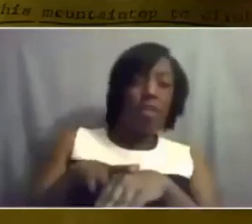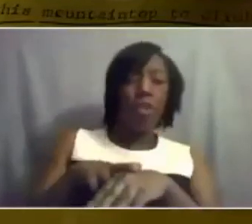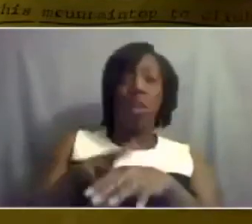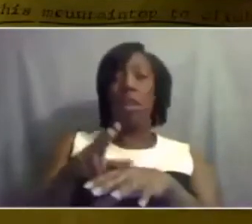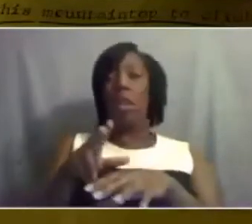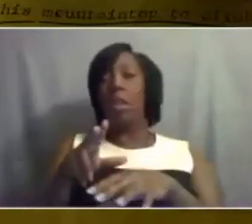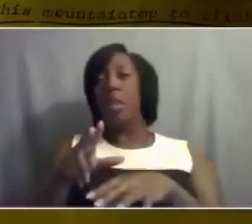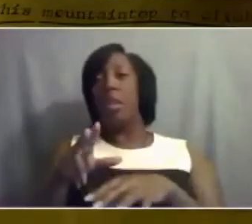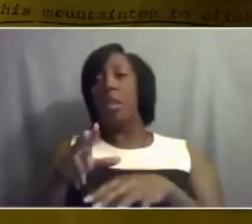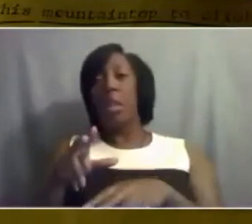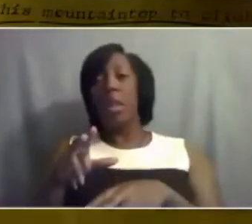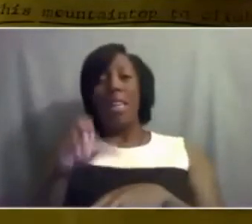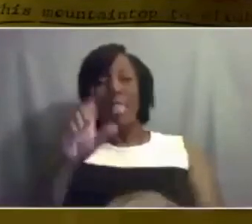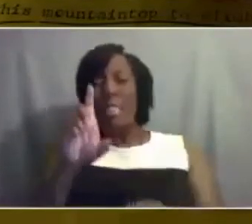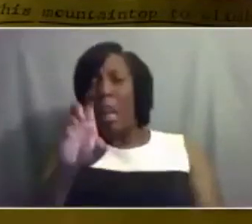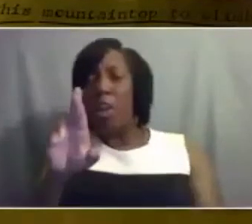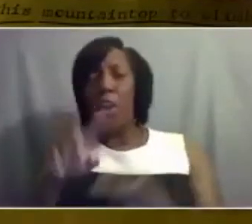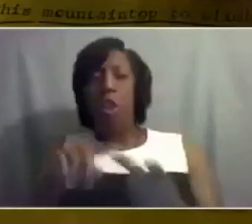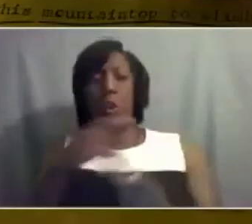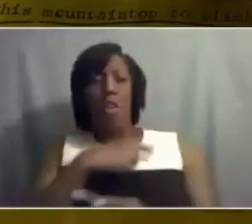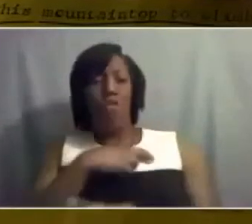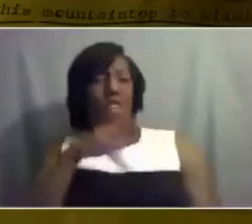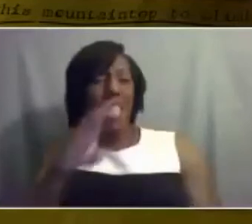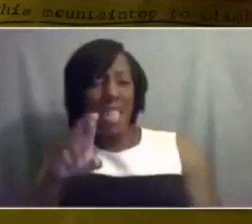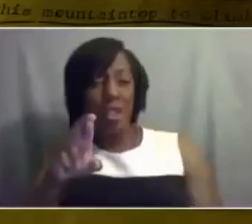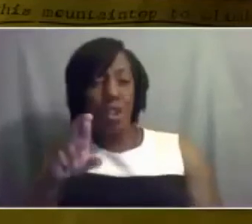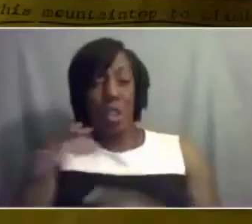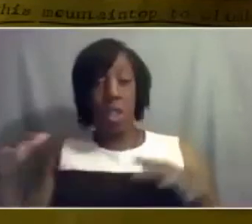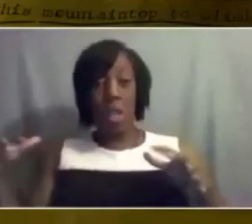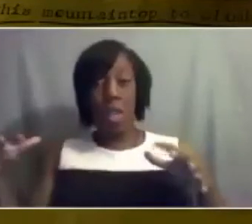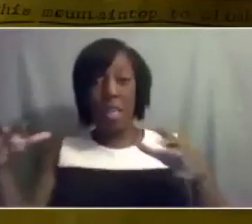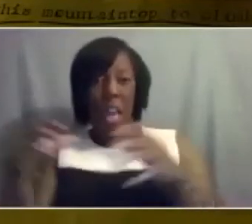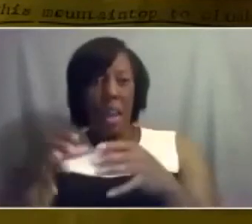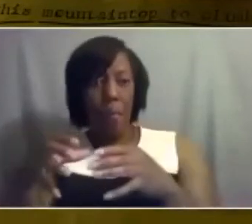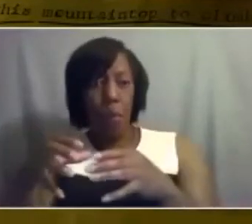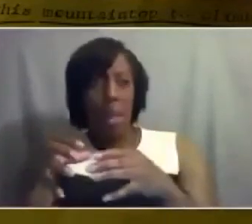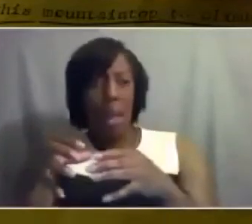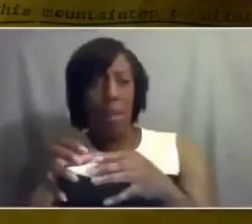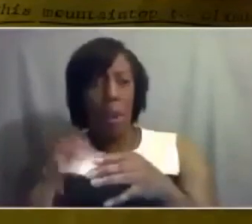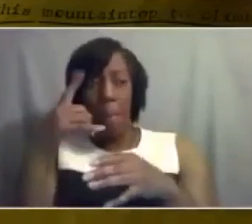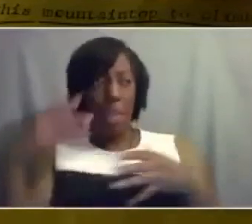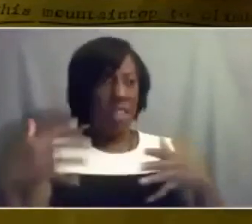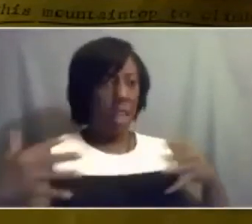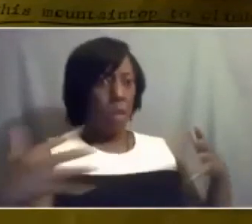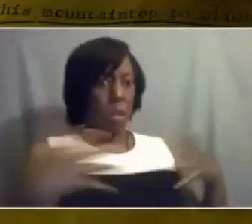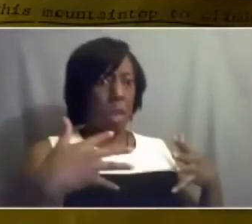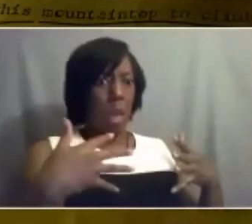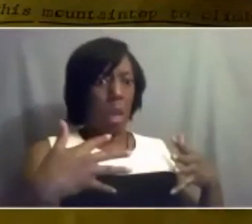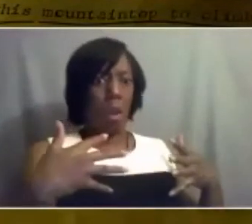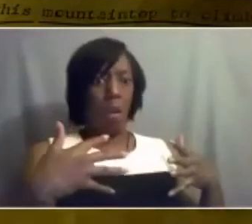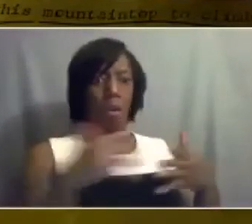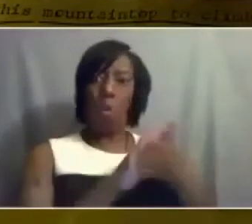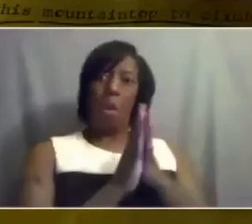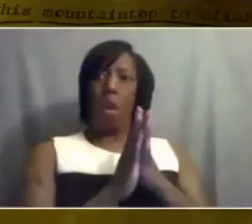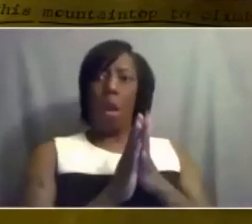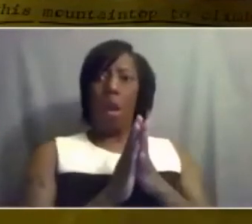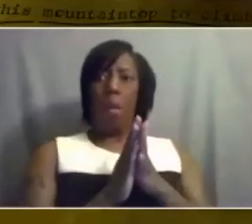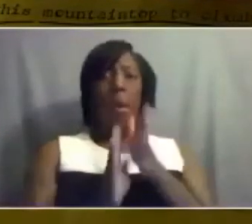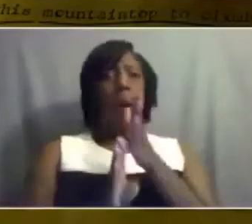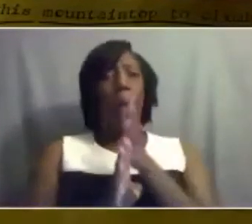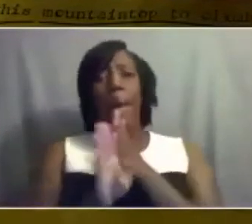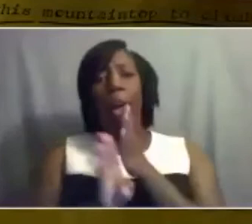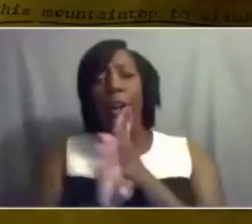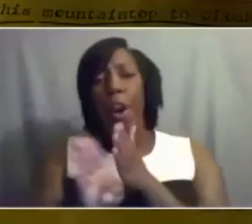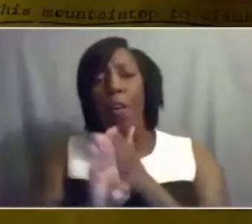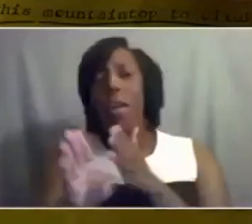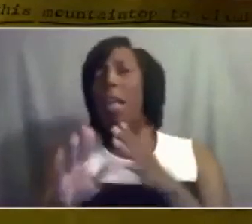and religious organizations coming together across their differences because they're scared about becoming a numerical minority, and they're scared about communities